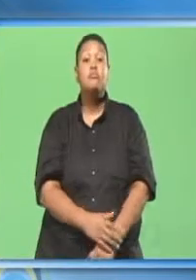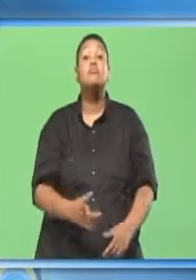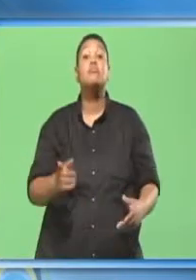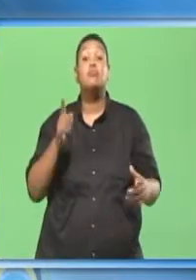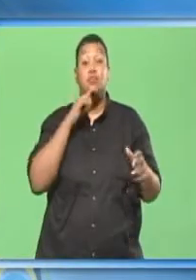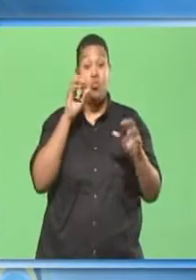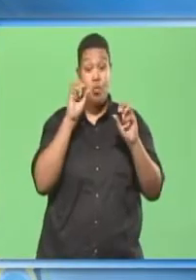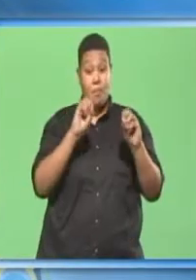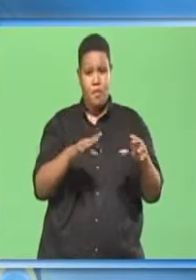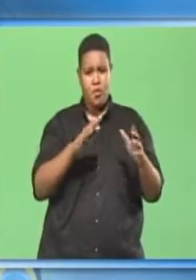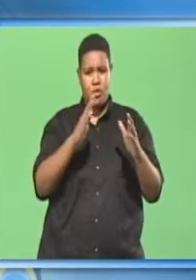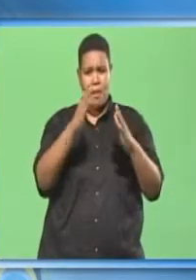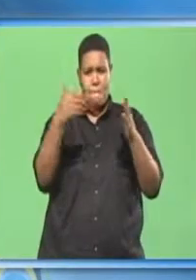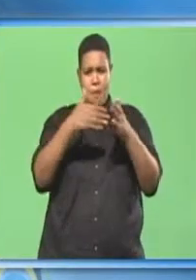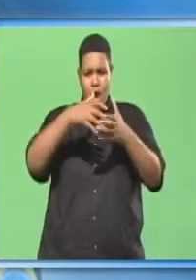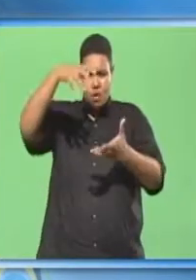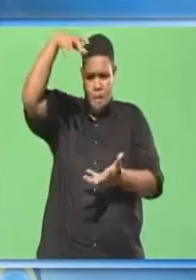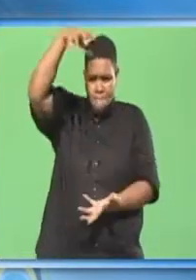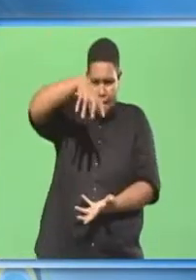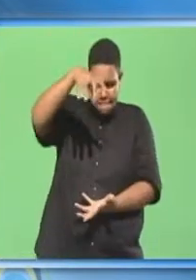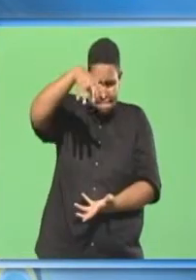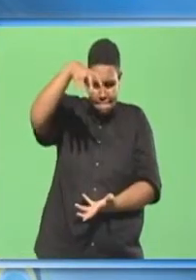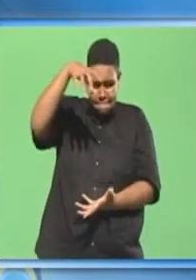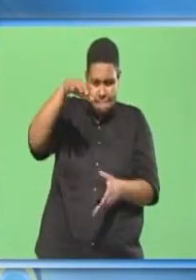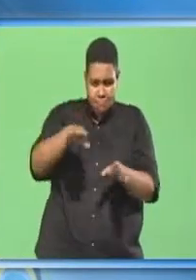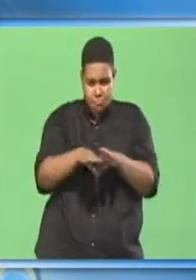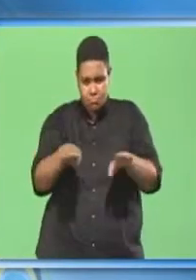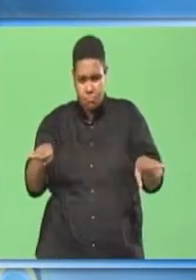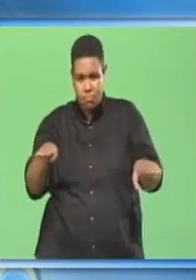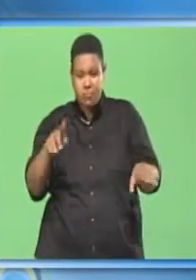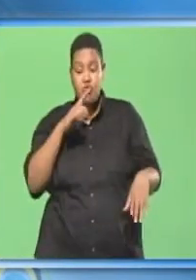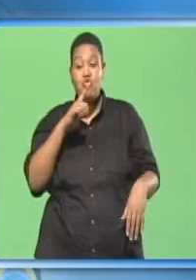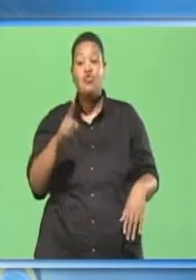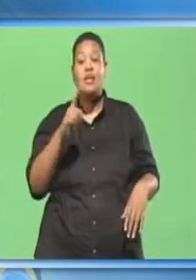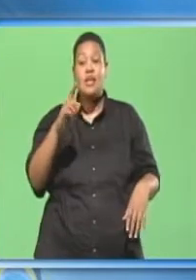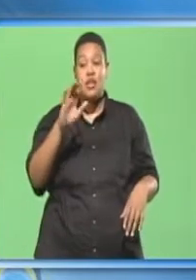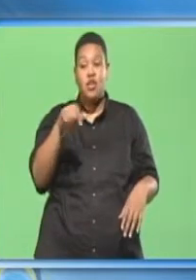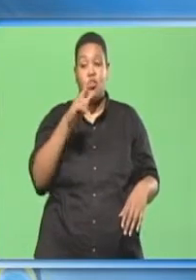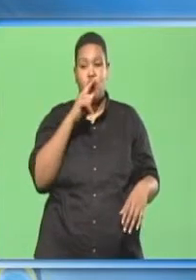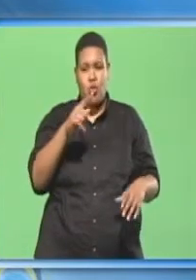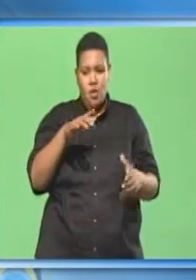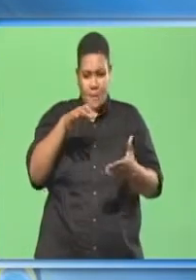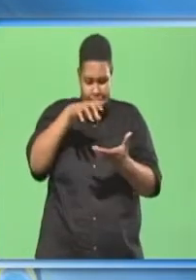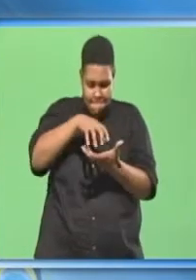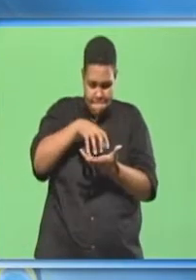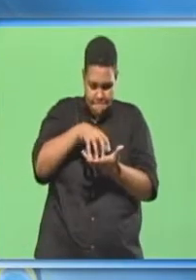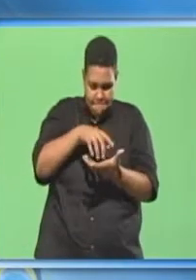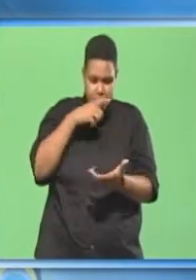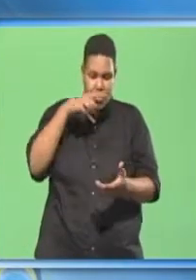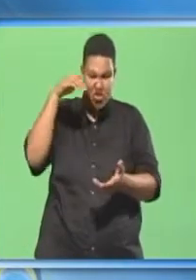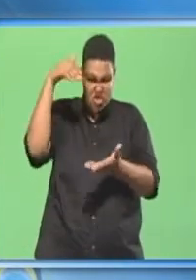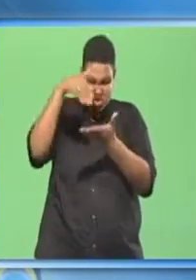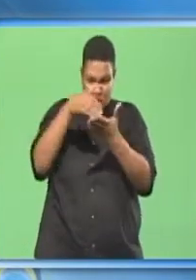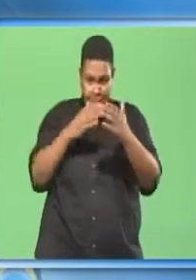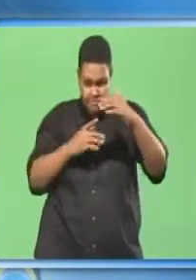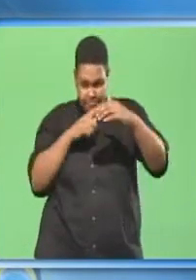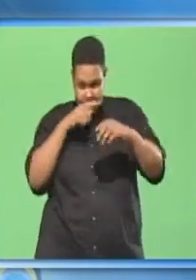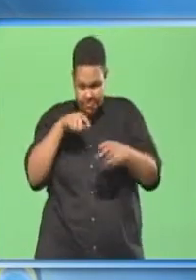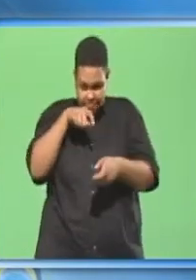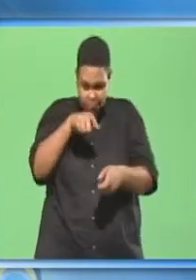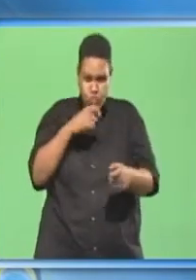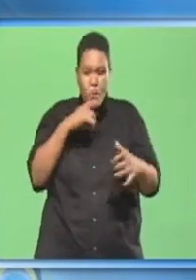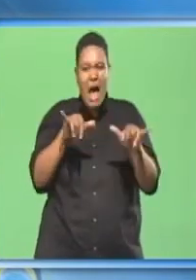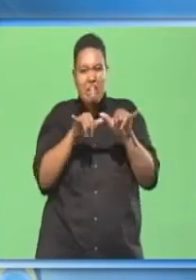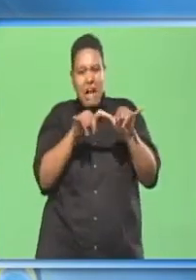Position the carcass top on the top piece. The back of the carcass should be flush to the back of the top piece and the sides should